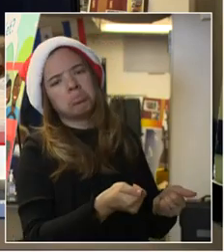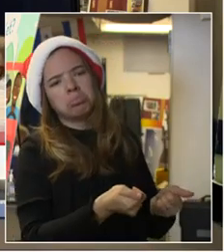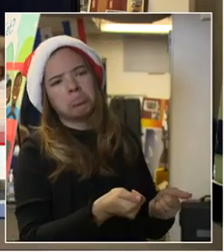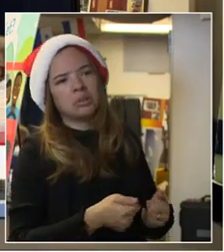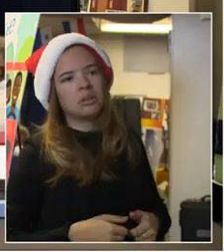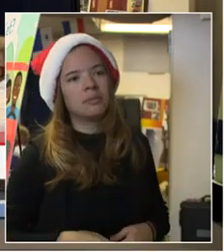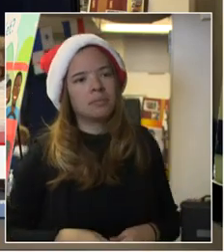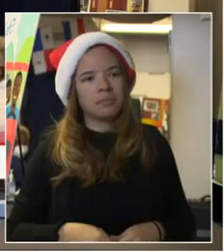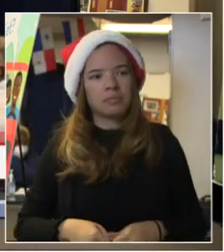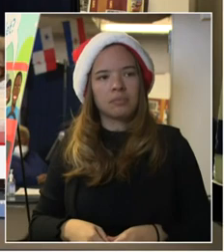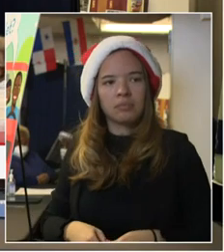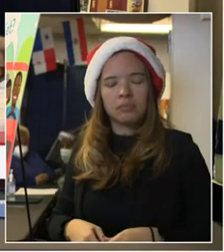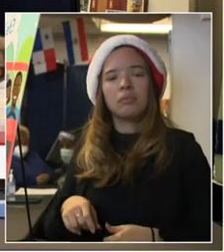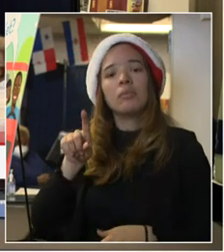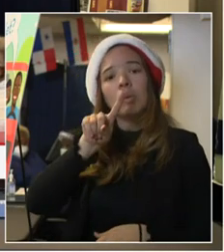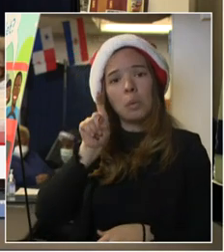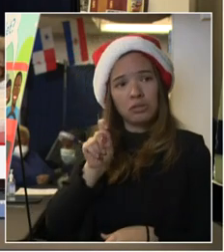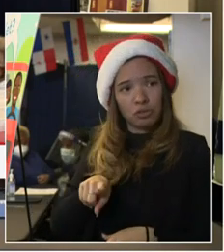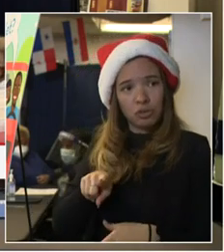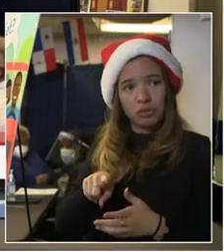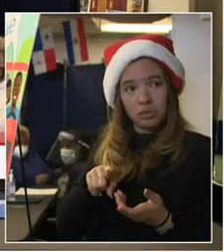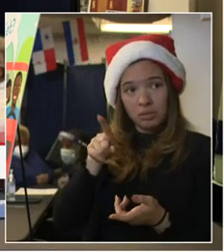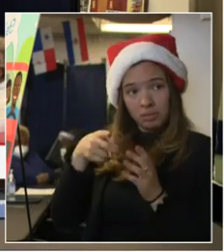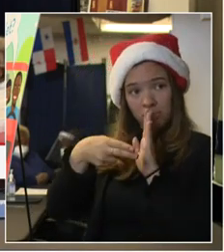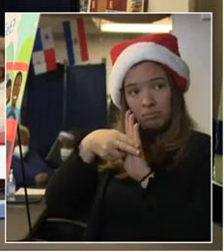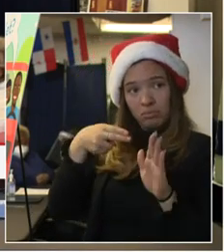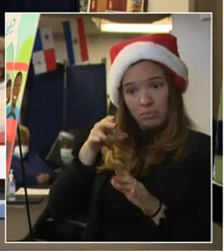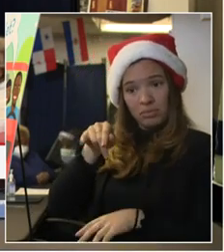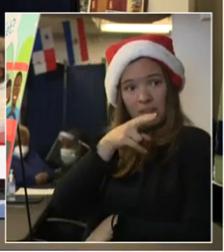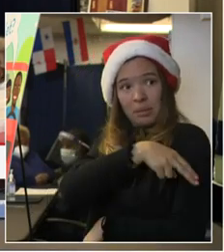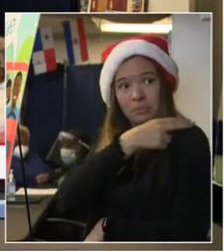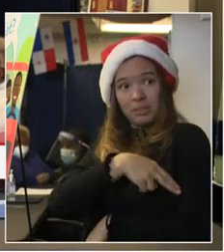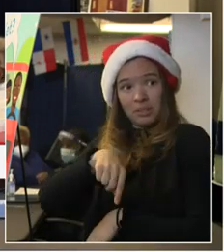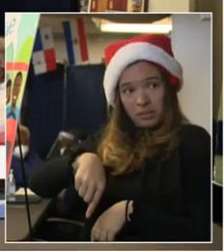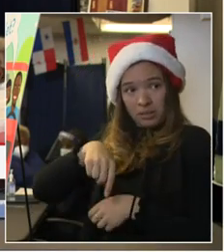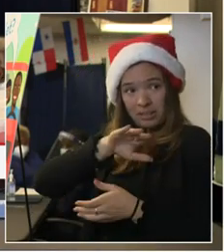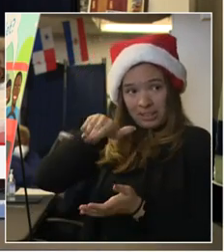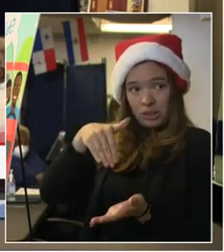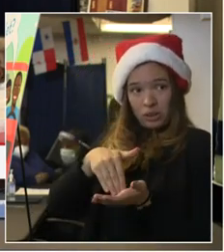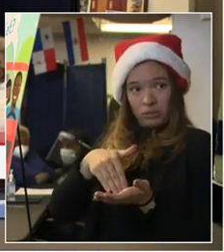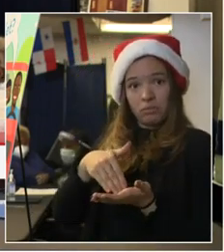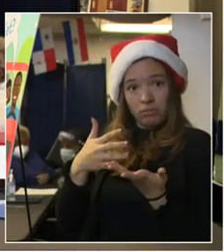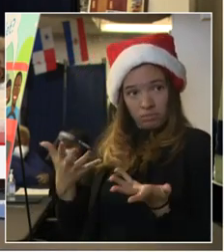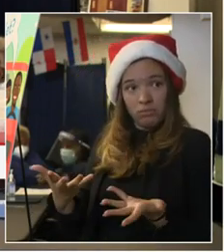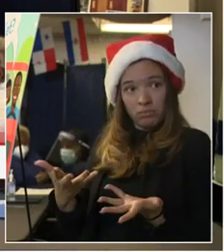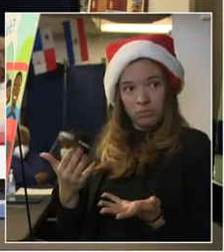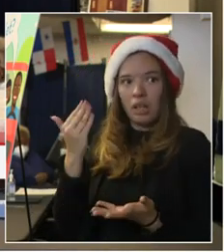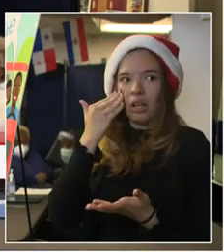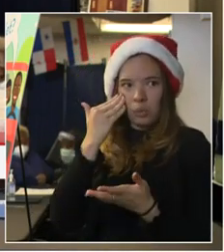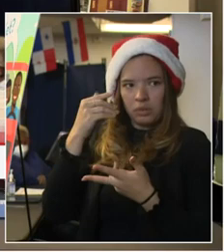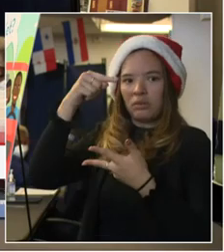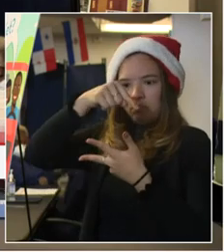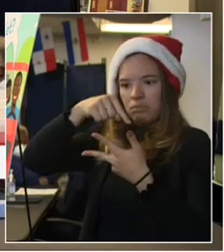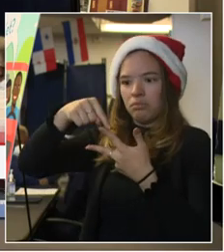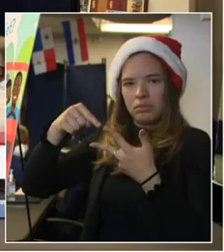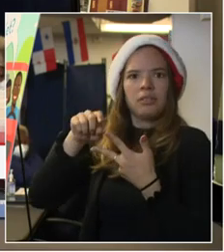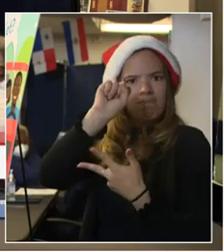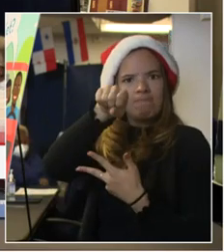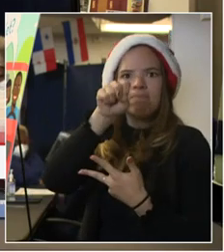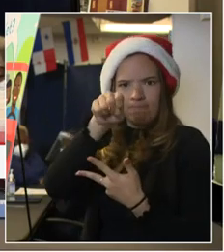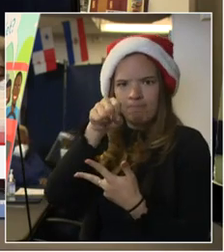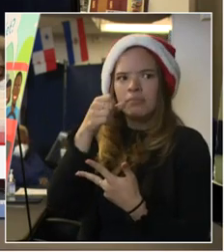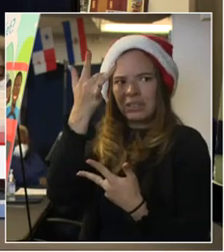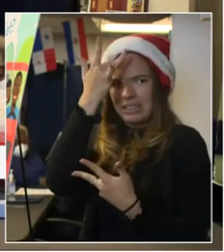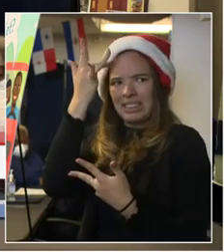the current status of hospitals in our area? I know with this triple-demic, a lot of them have been seeing super long